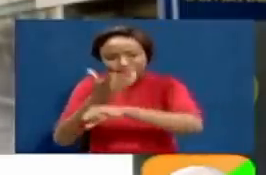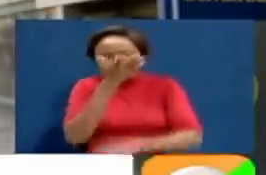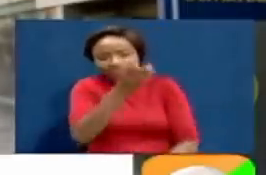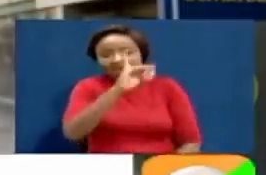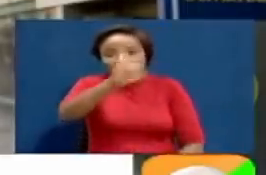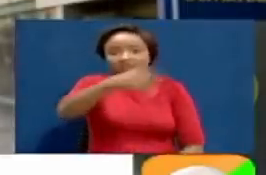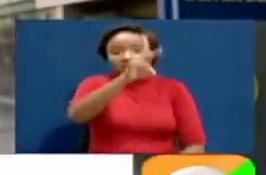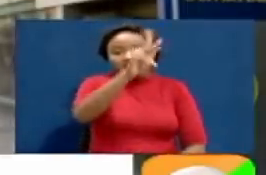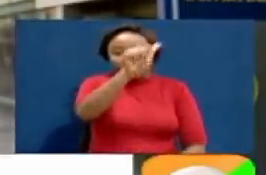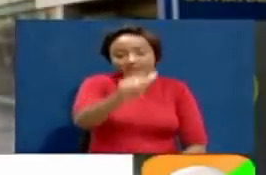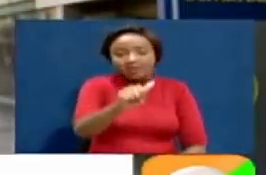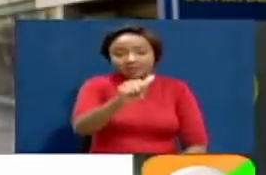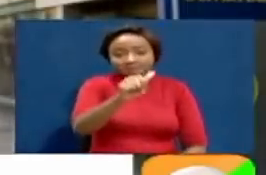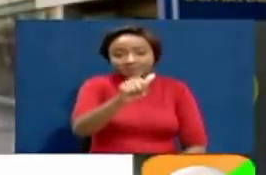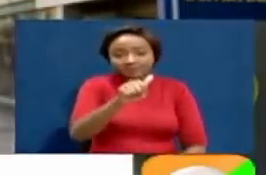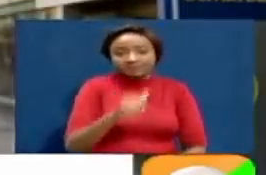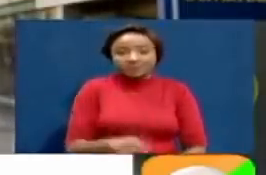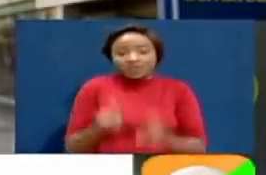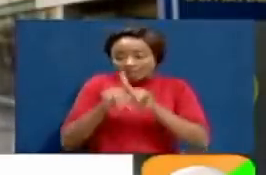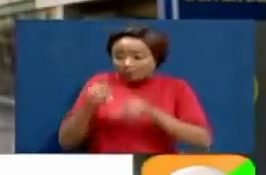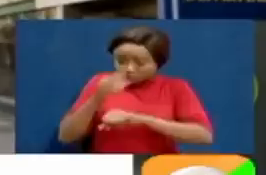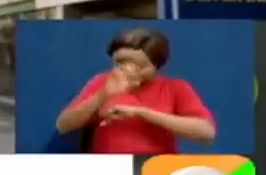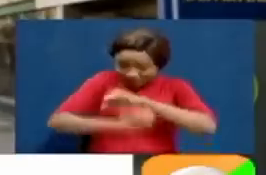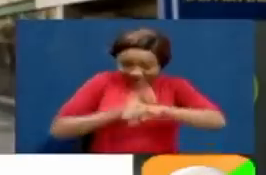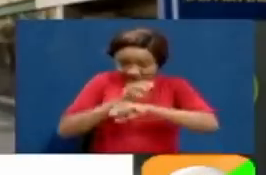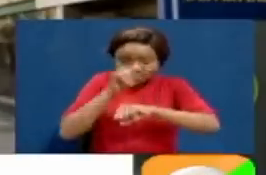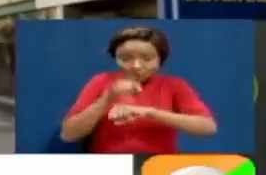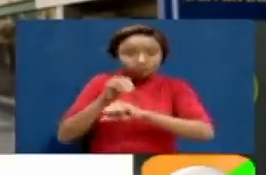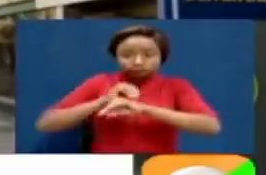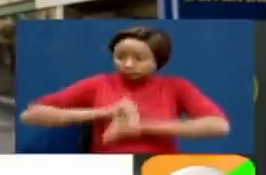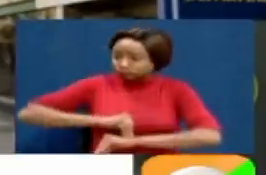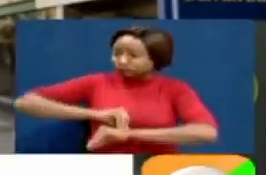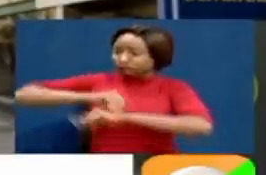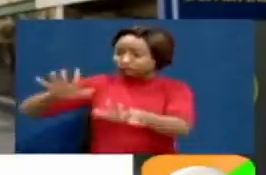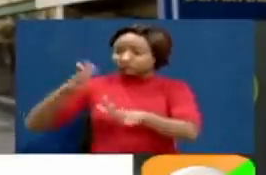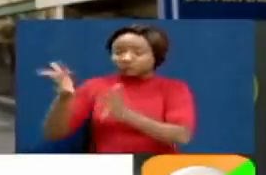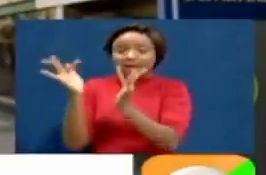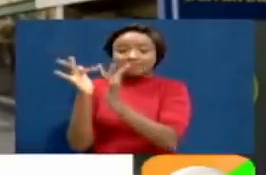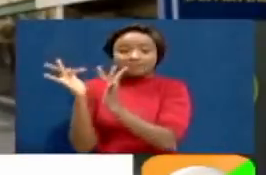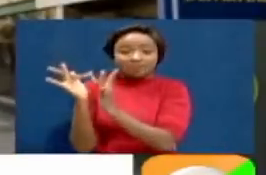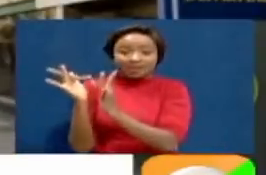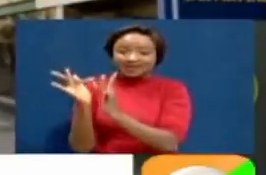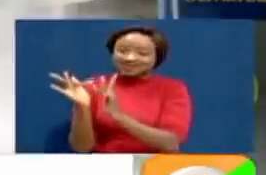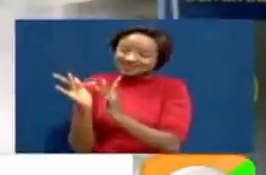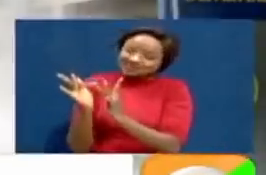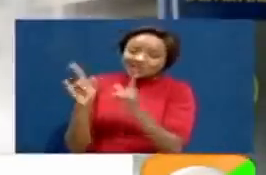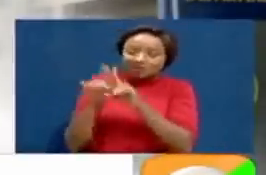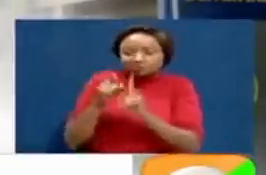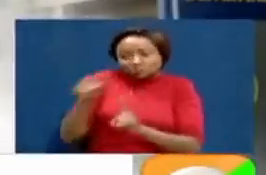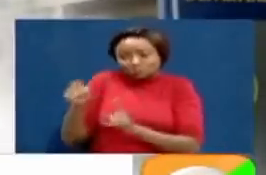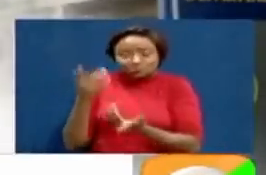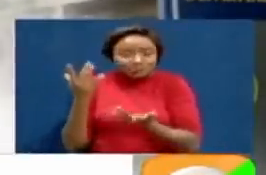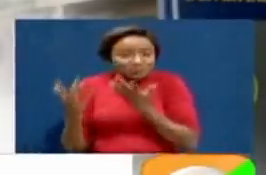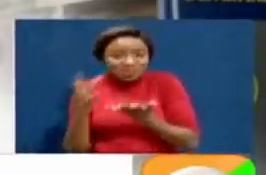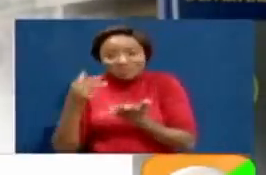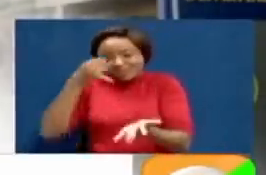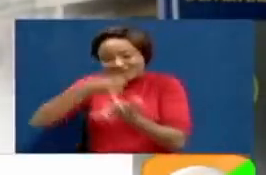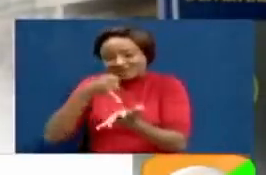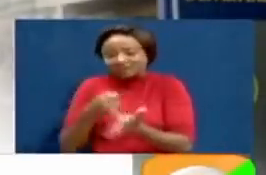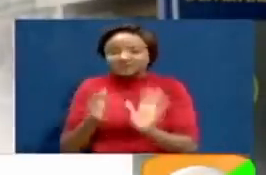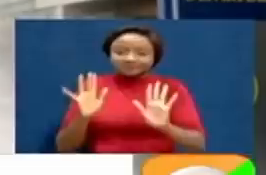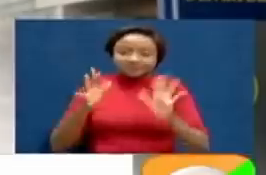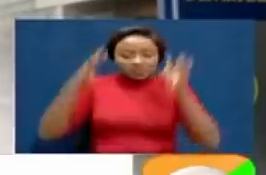Kenyatta International Airport and circulation of the video clip widely on social media and your alleged involvement, it has